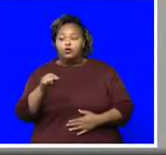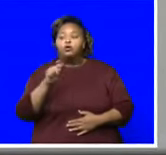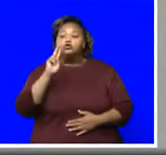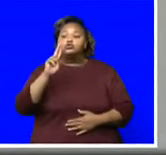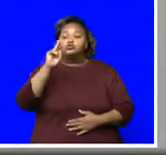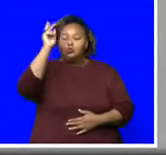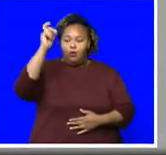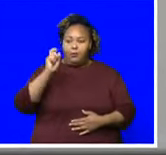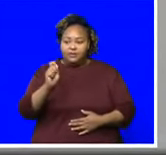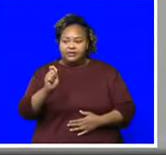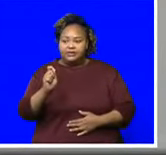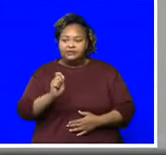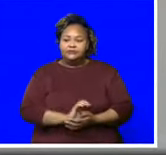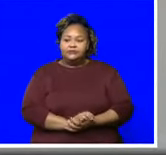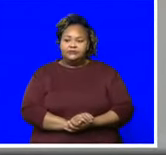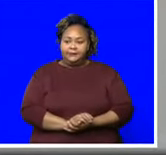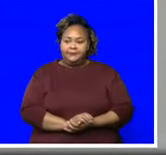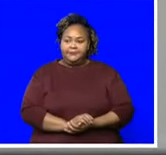33.22%